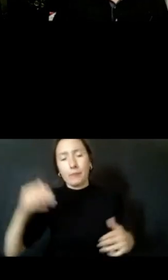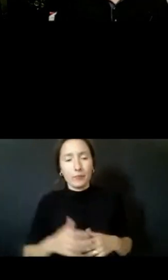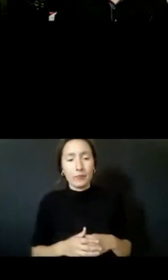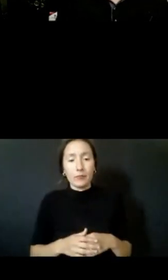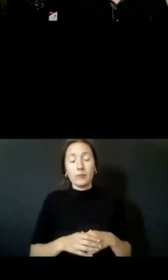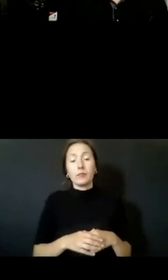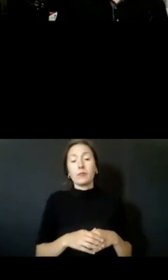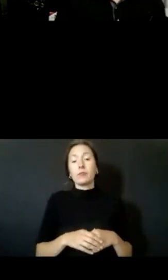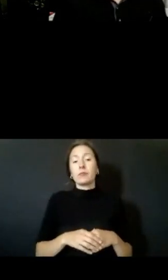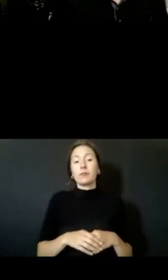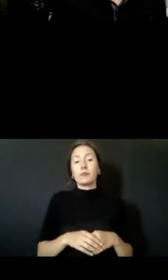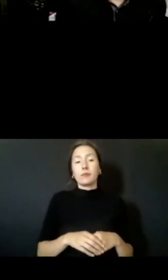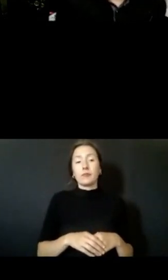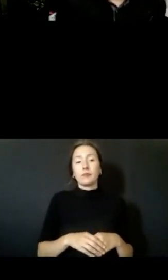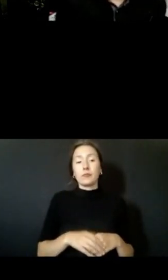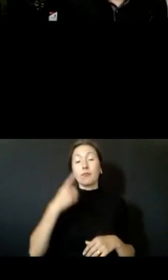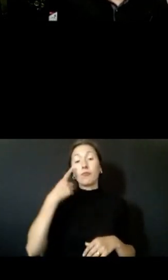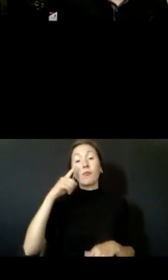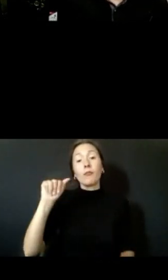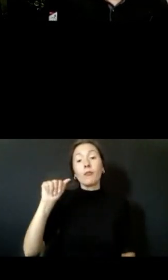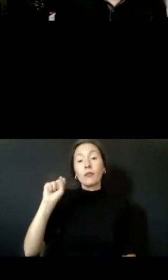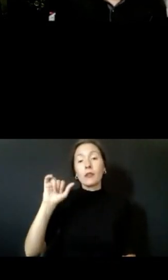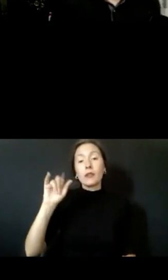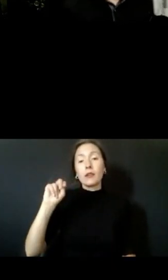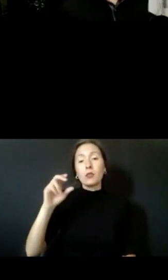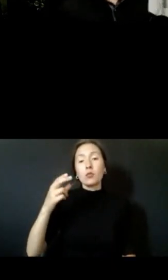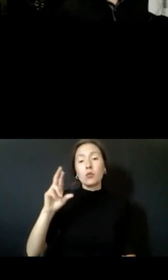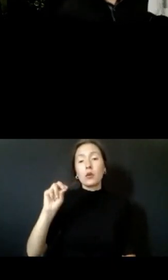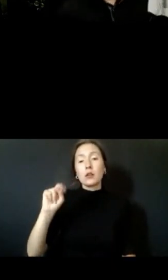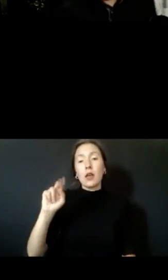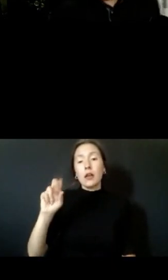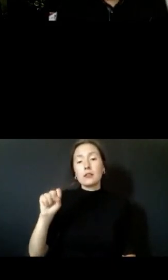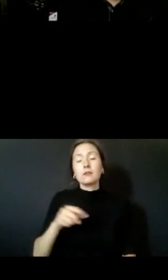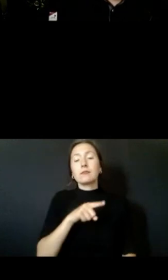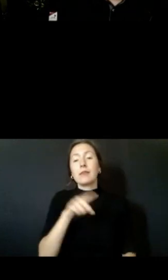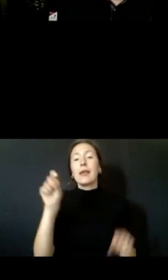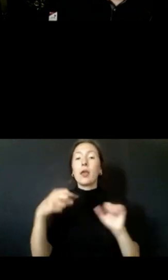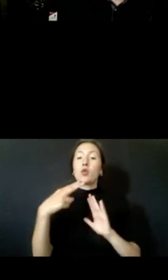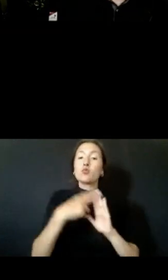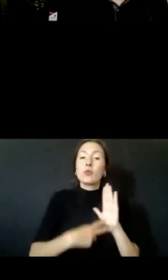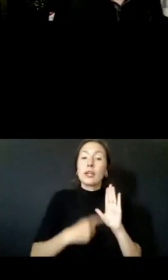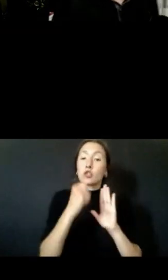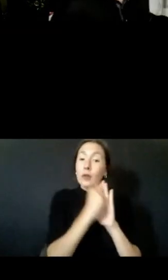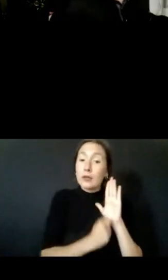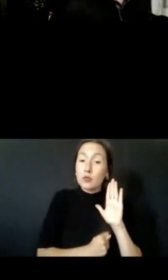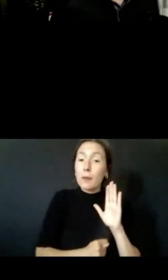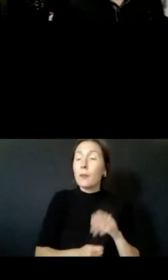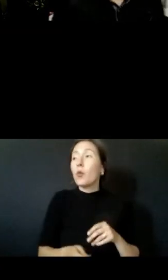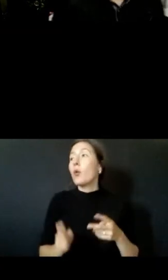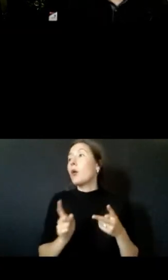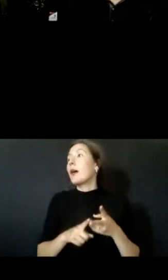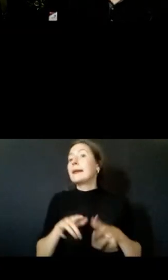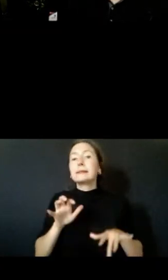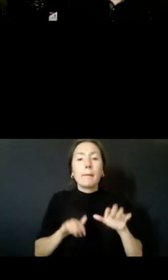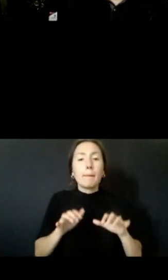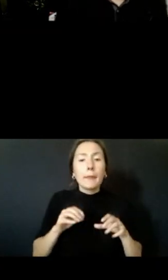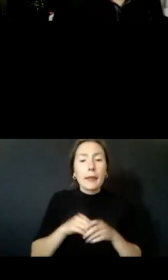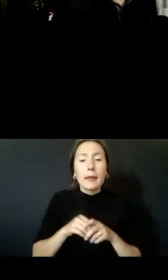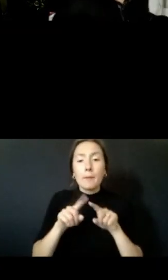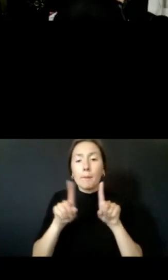then they can skip that part of it at all, or they can go back and review it. They do use multiple ways of,